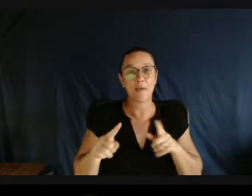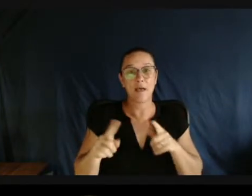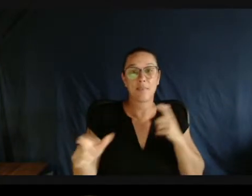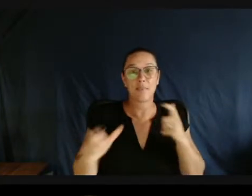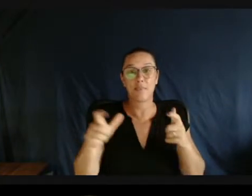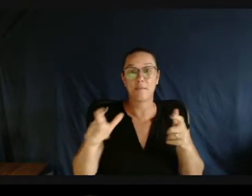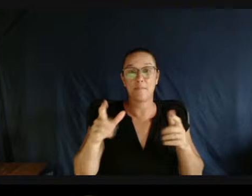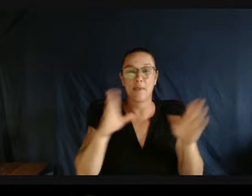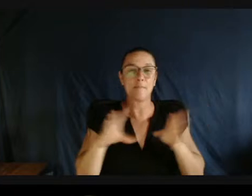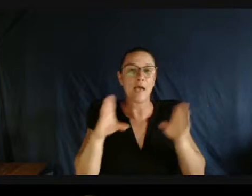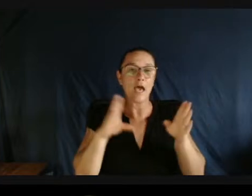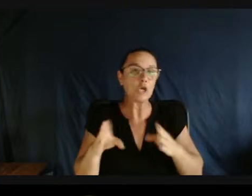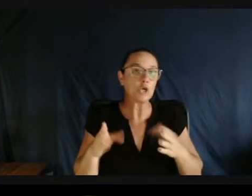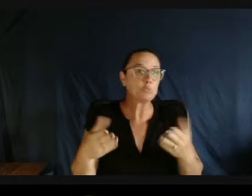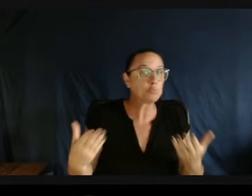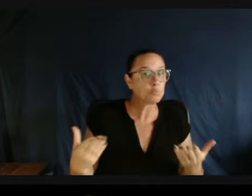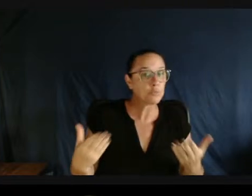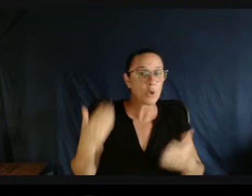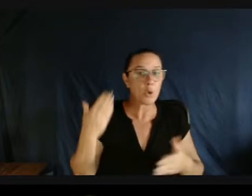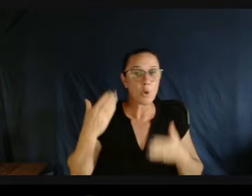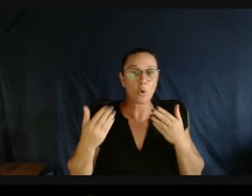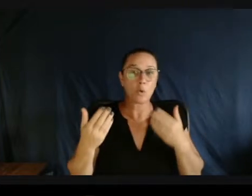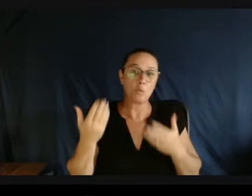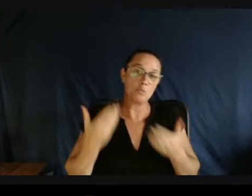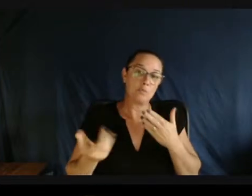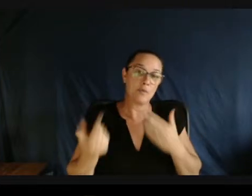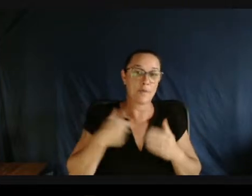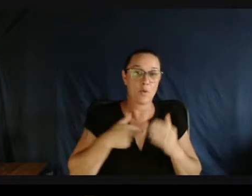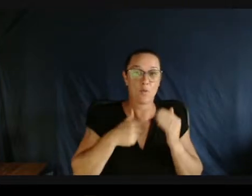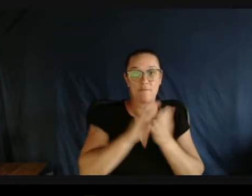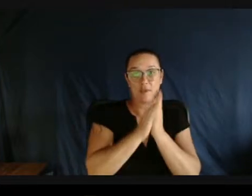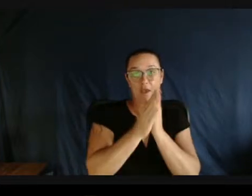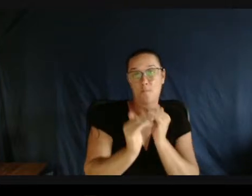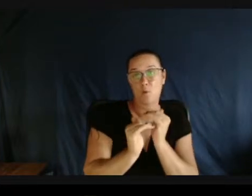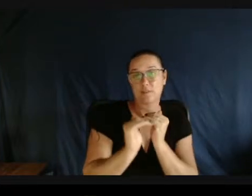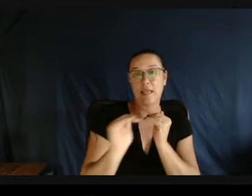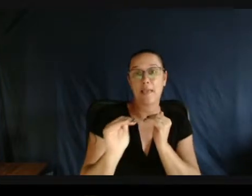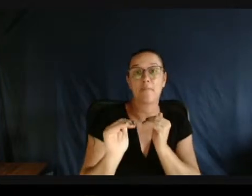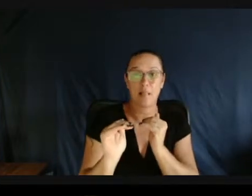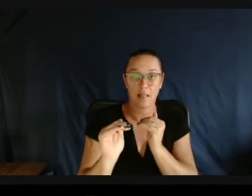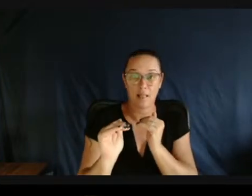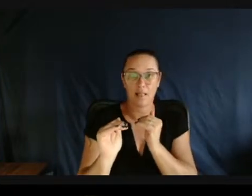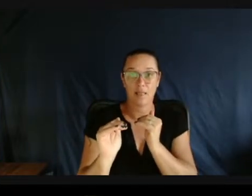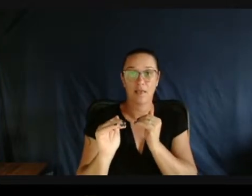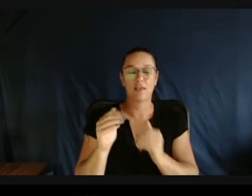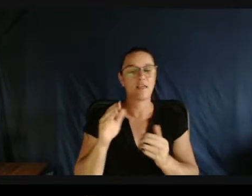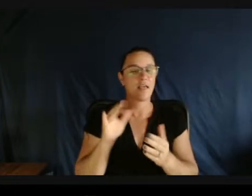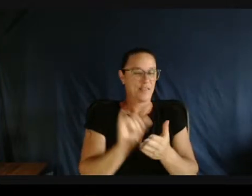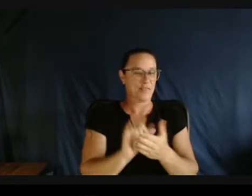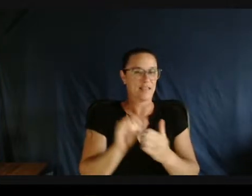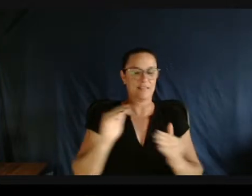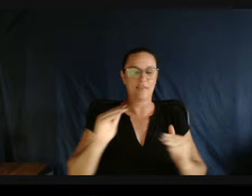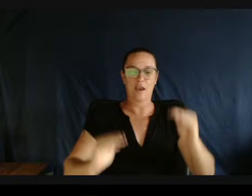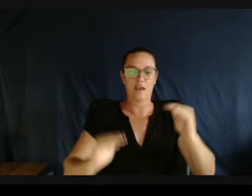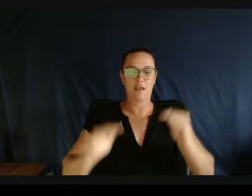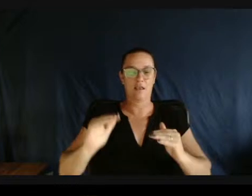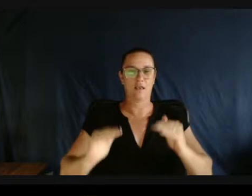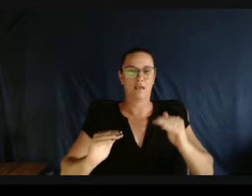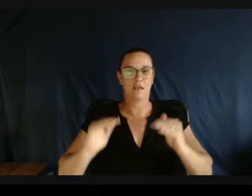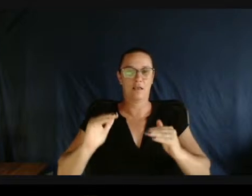and wonder, okay, like have we stabilized our rate? And this is where the equilibrium is really interesting. So as long as our equilibrium is